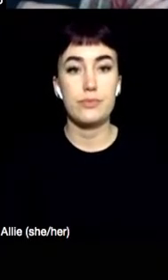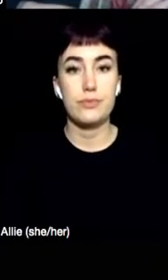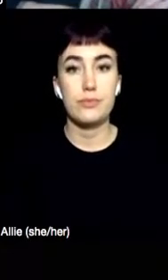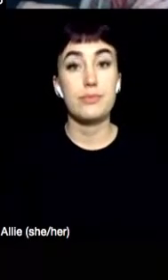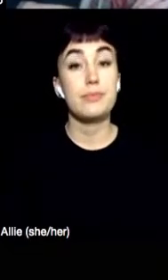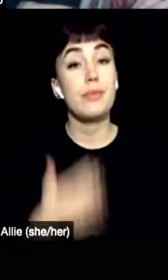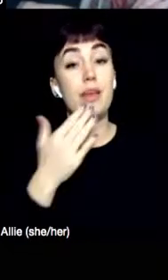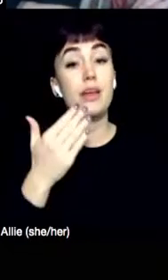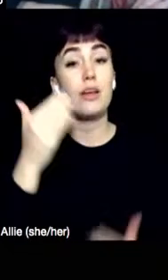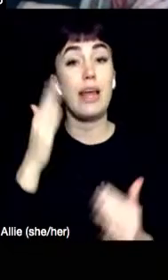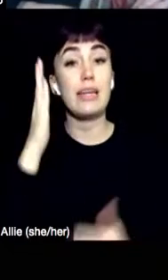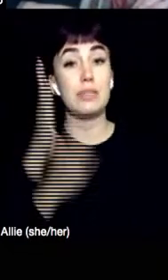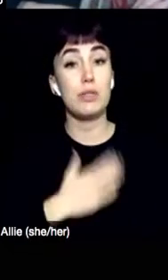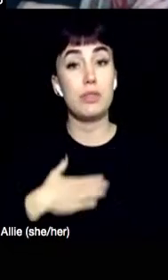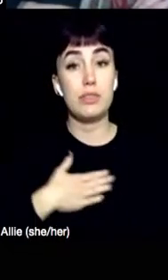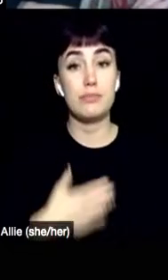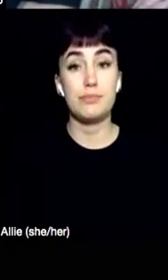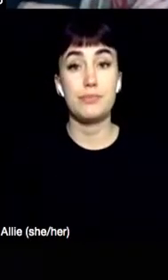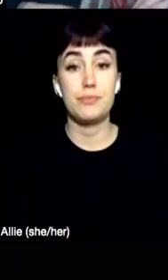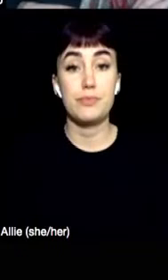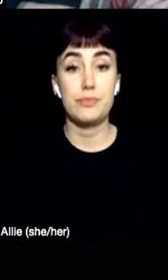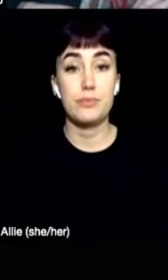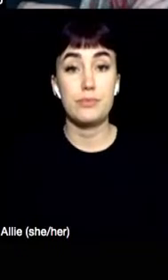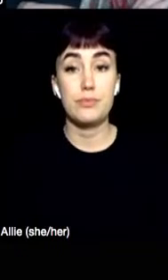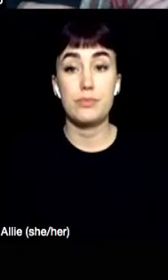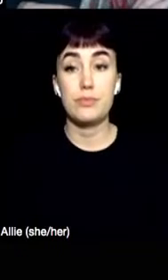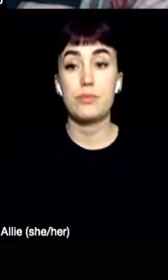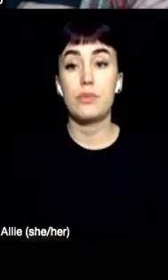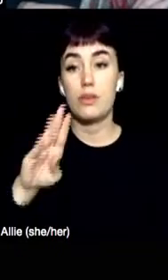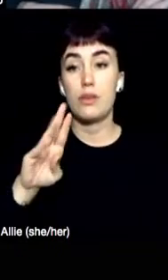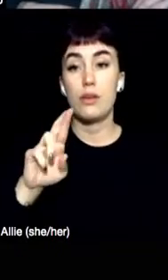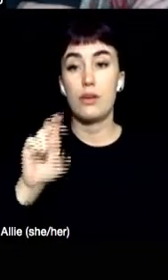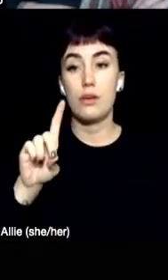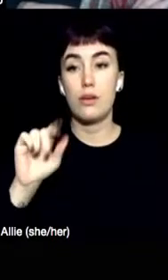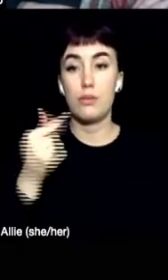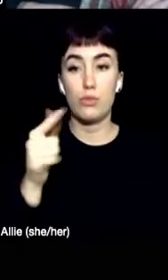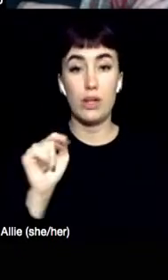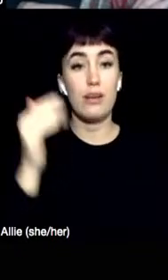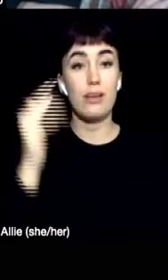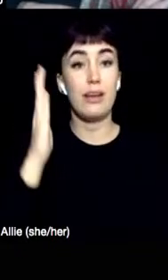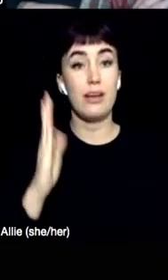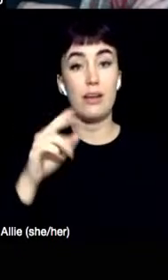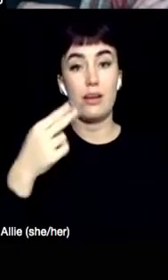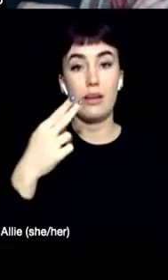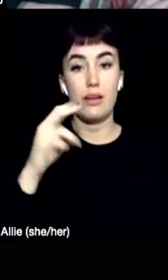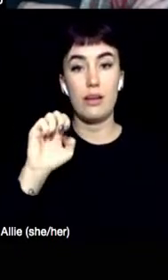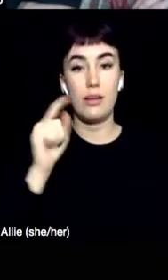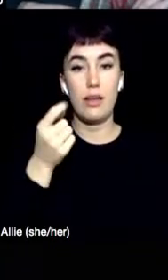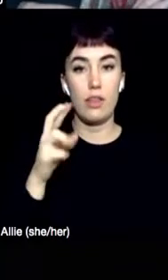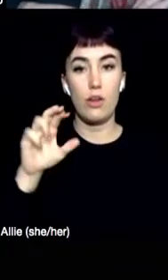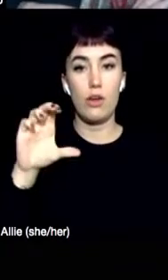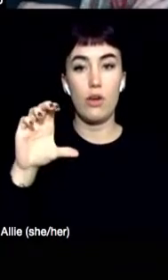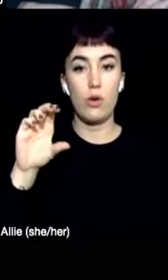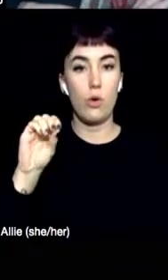Thank you. Next speaker, please. Our next speaker is Heather Coyne.